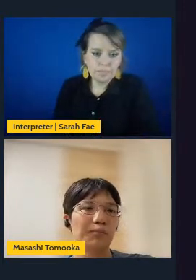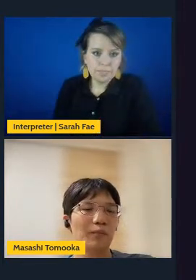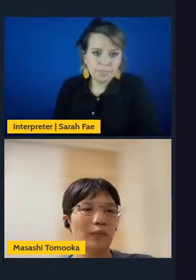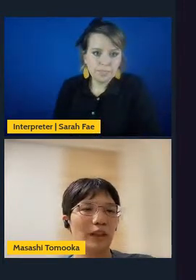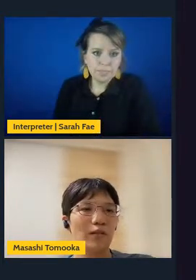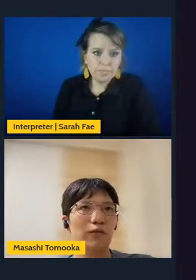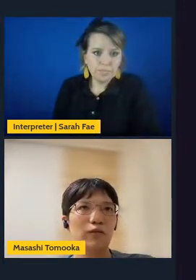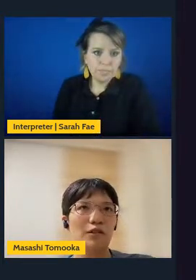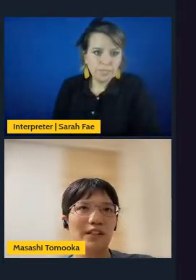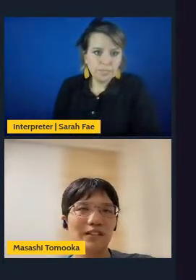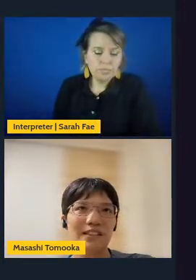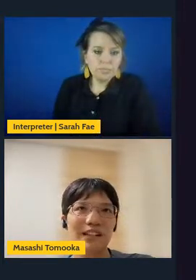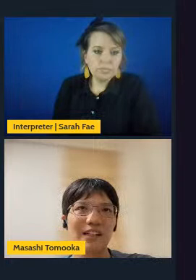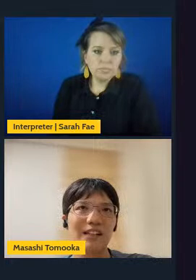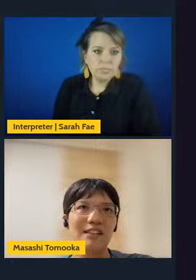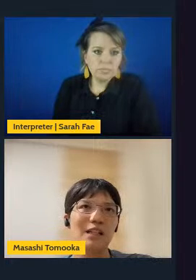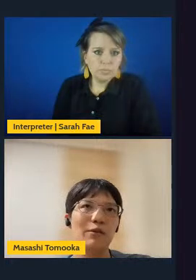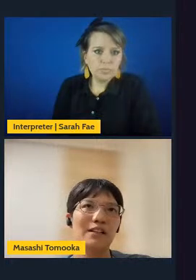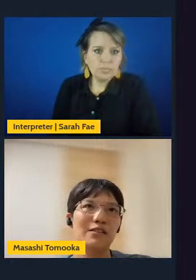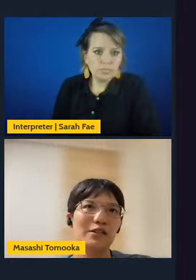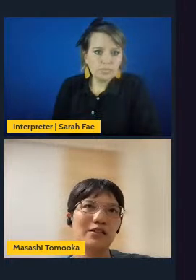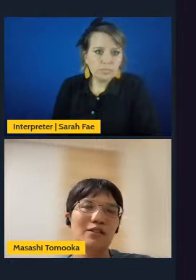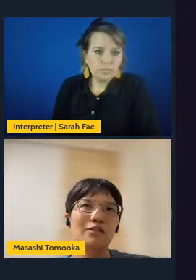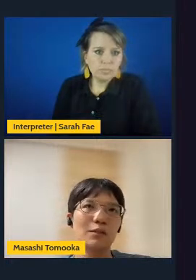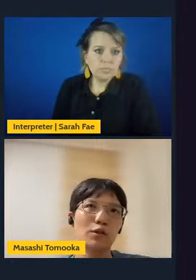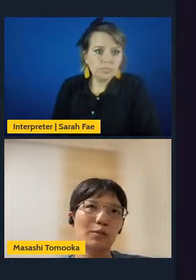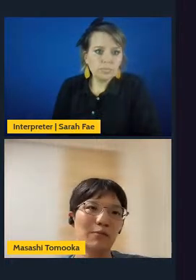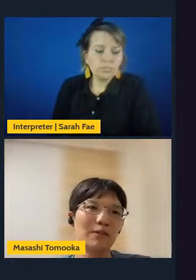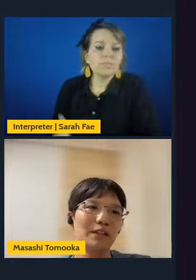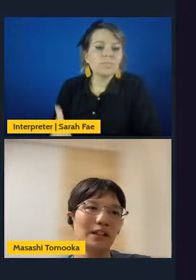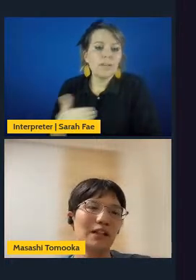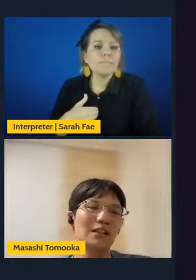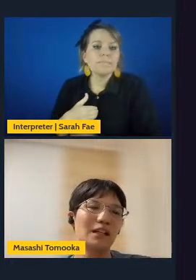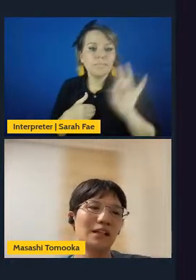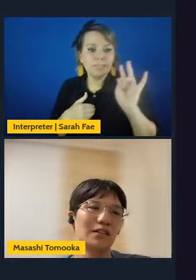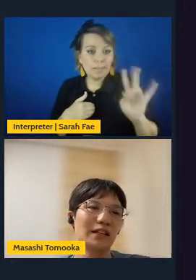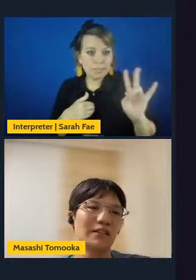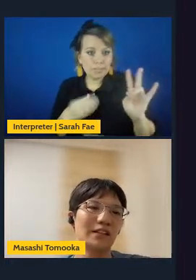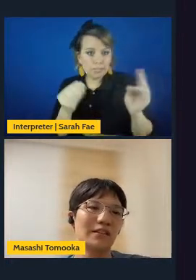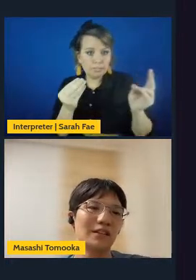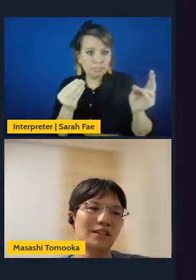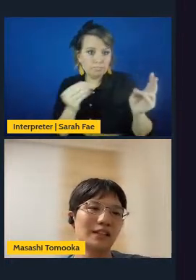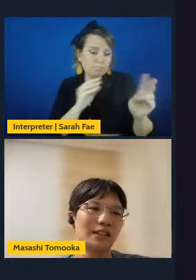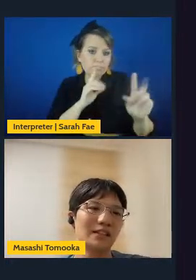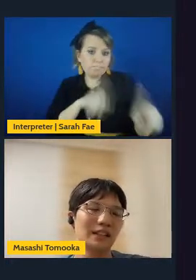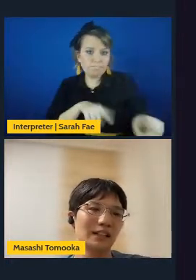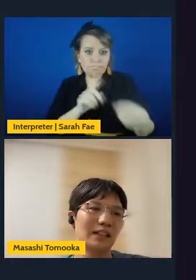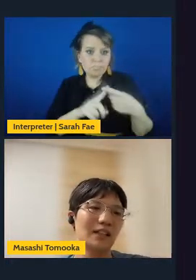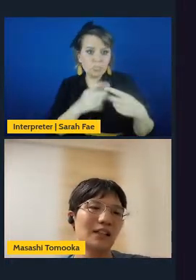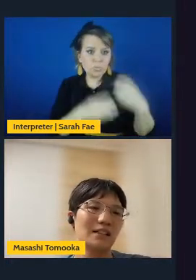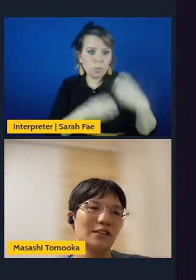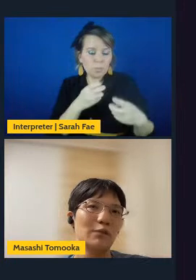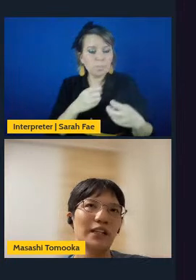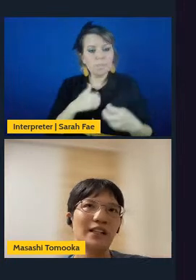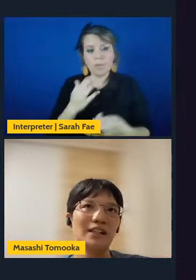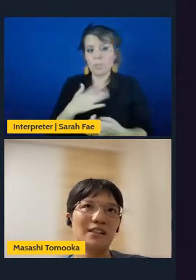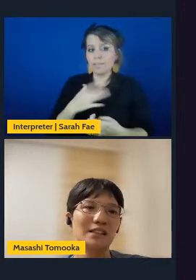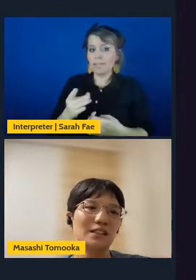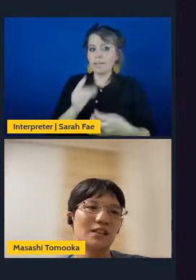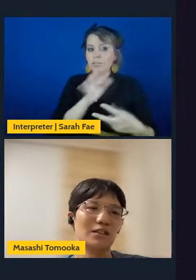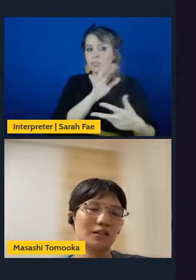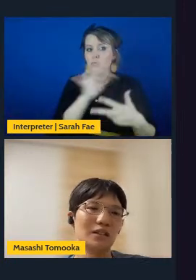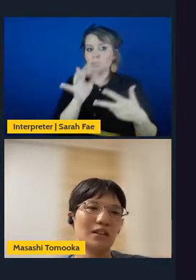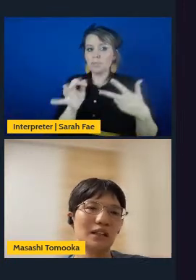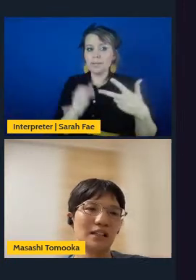So fortunately, there are several solutions to the problem, and I'd like to discuss the 3